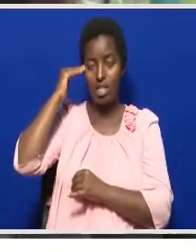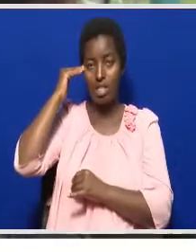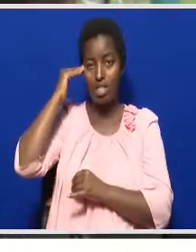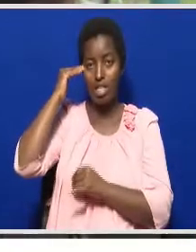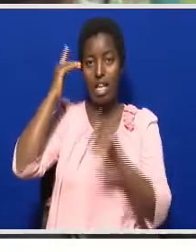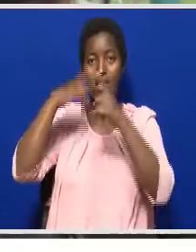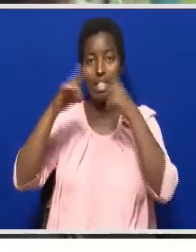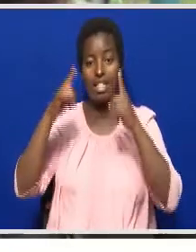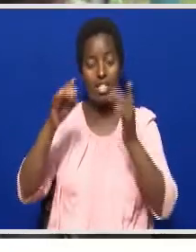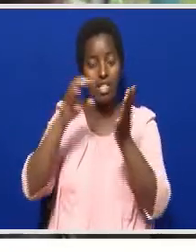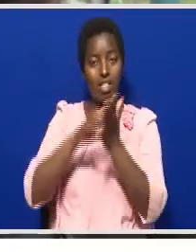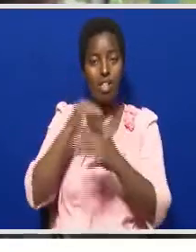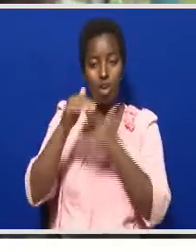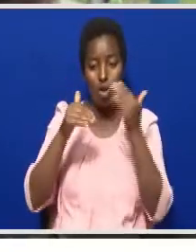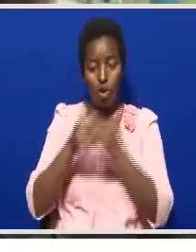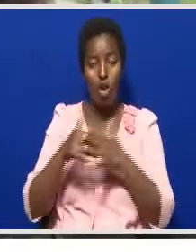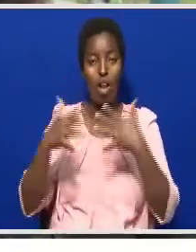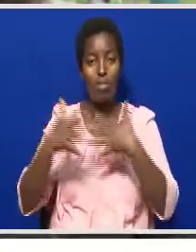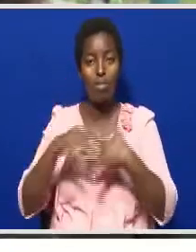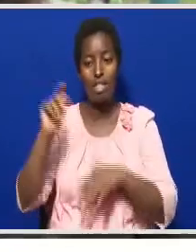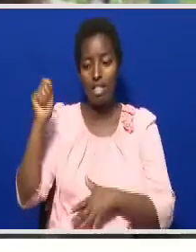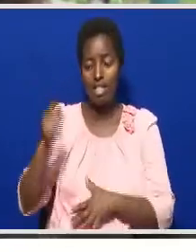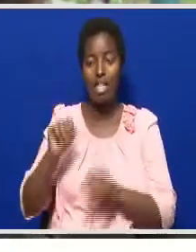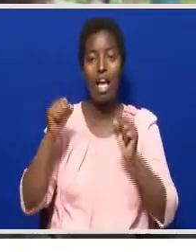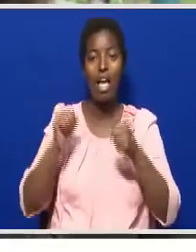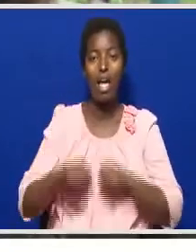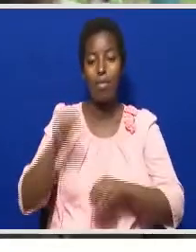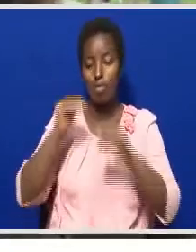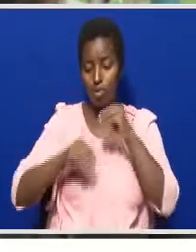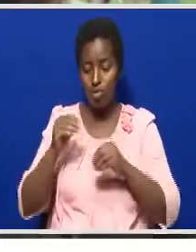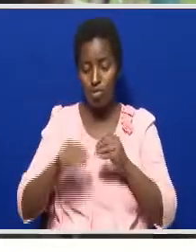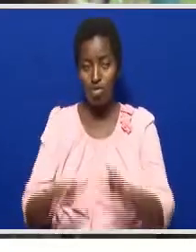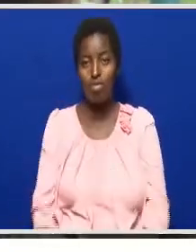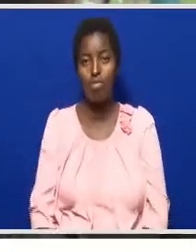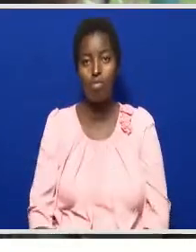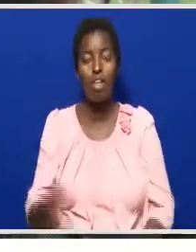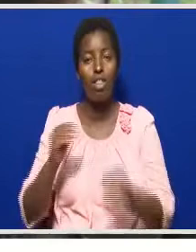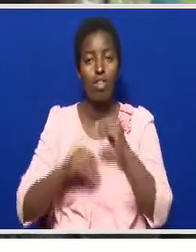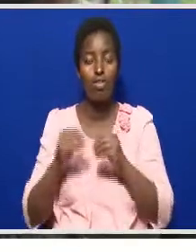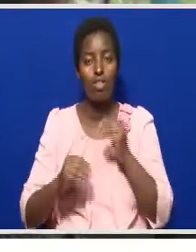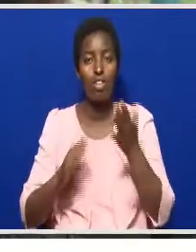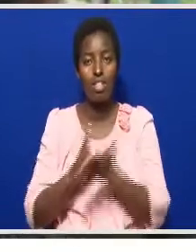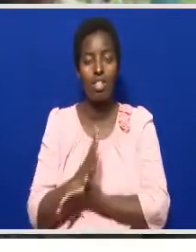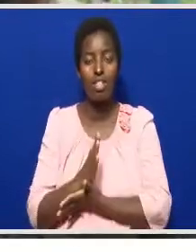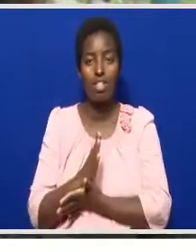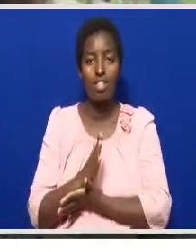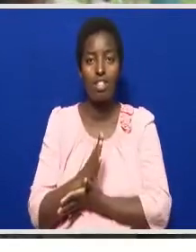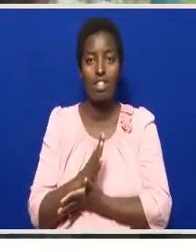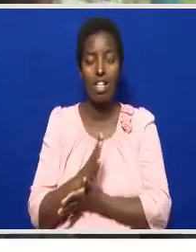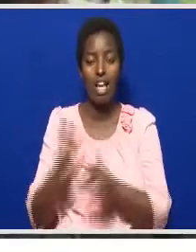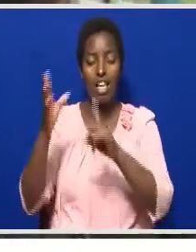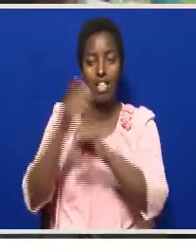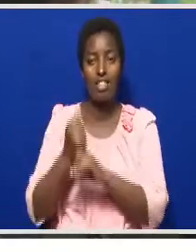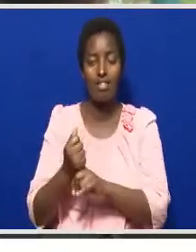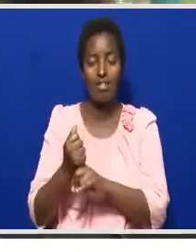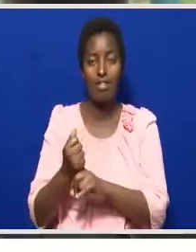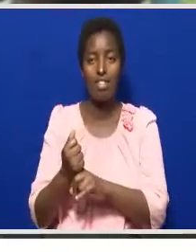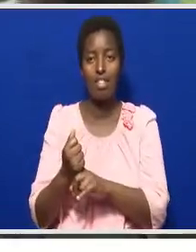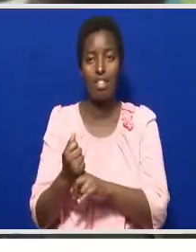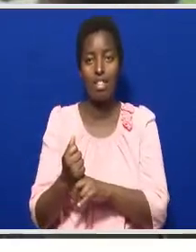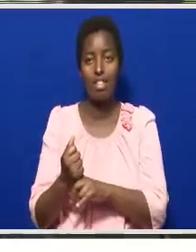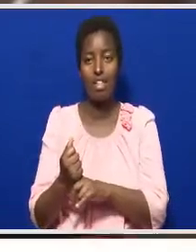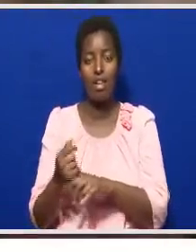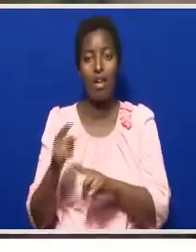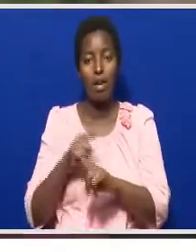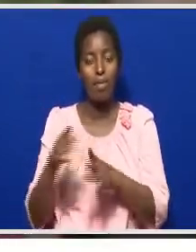successfully so that all prisoners in Kenya are able to vote. So the voting right was achieved courtesy of the paralegals here